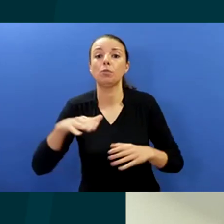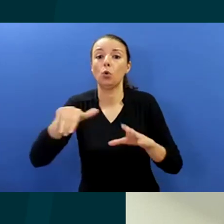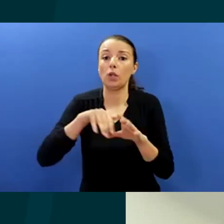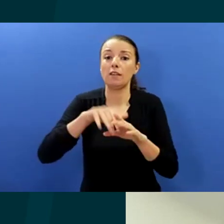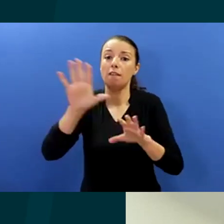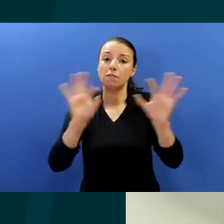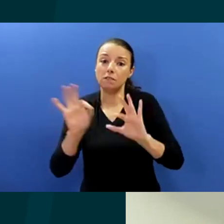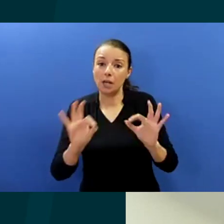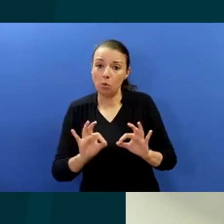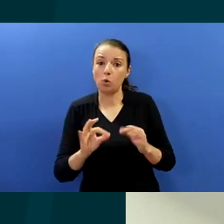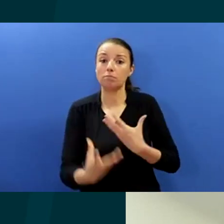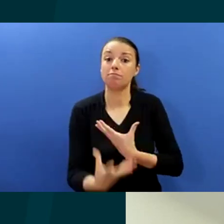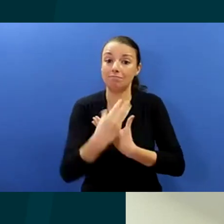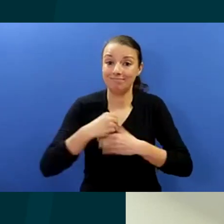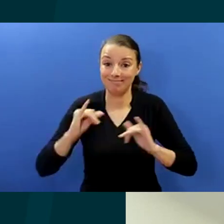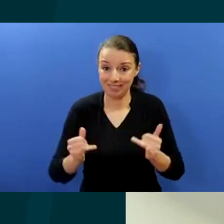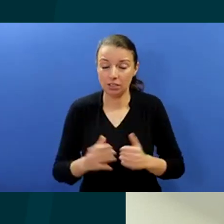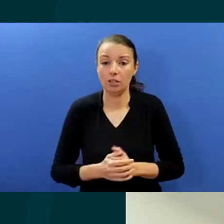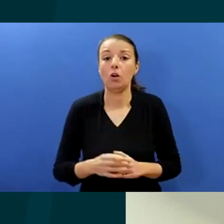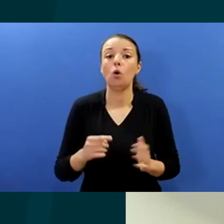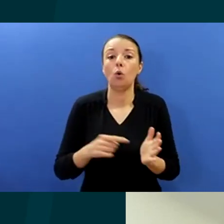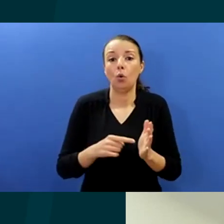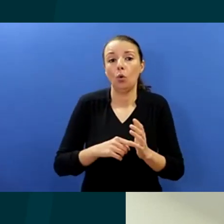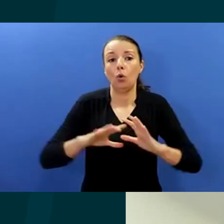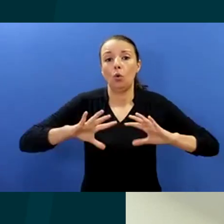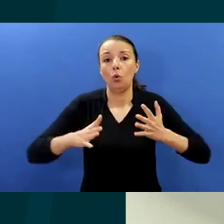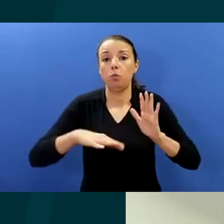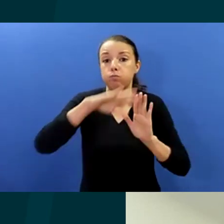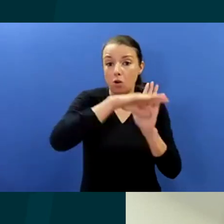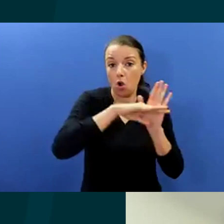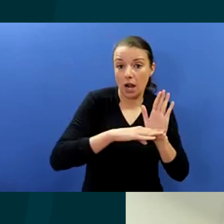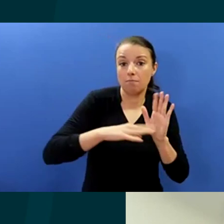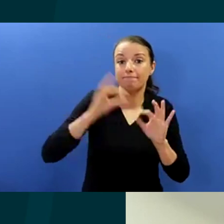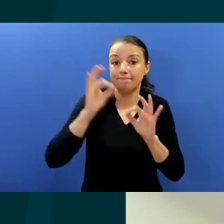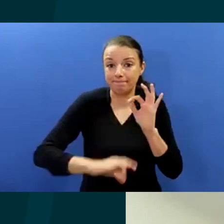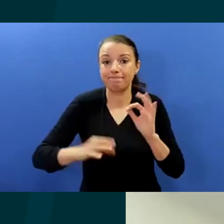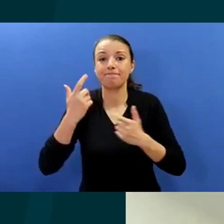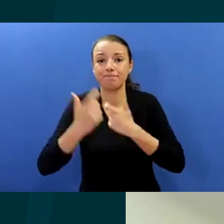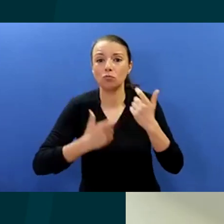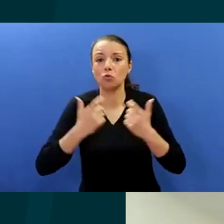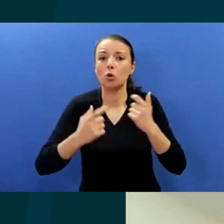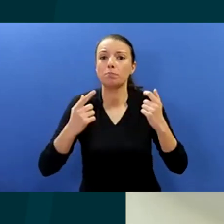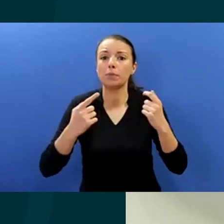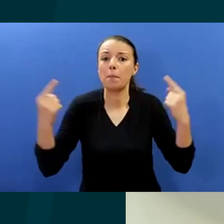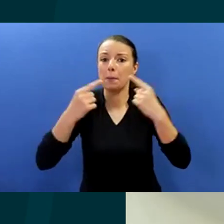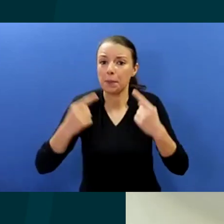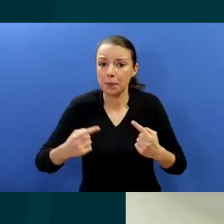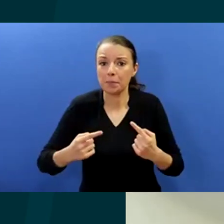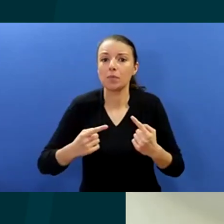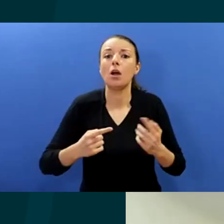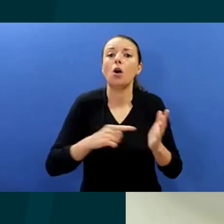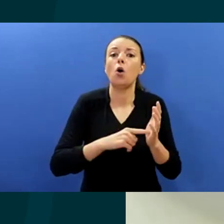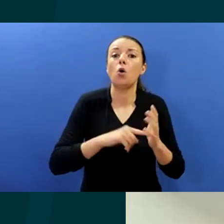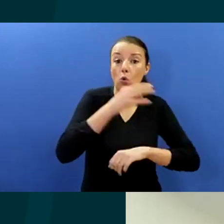a specific software, which is called sortition system, developed by University of Geneva, which allows to select